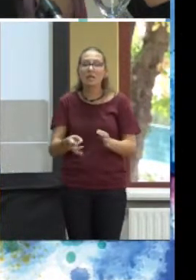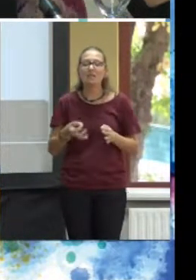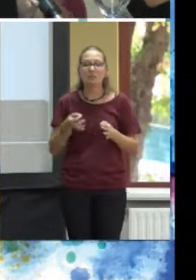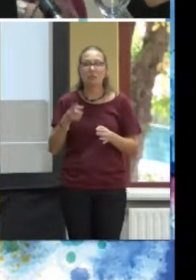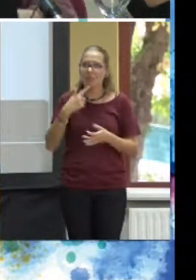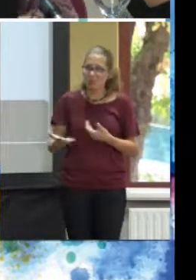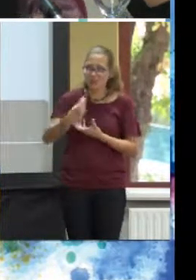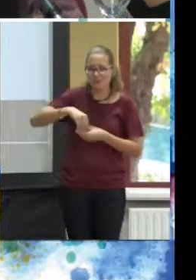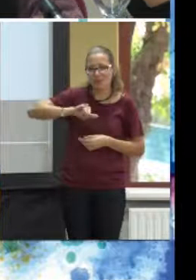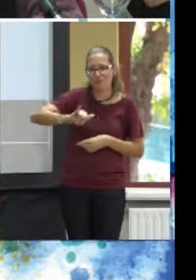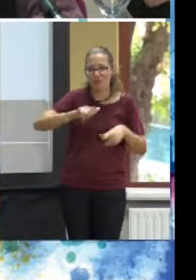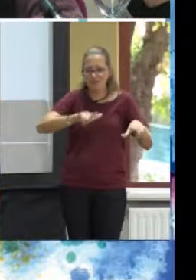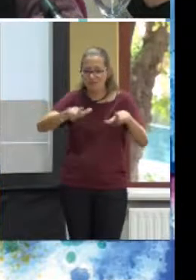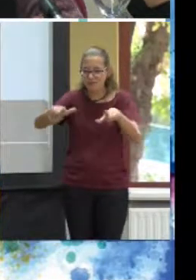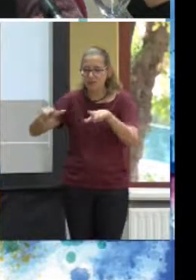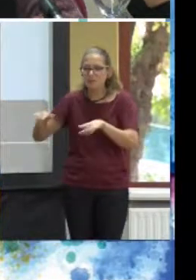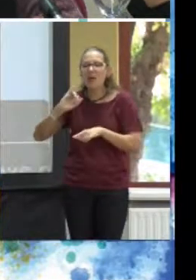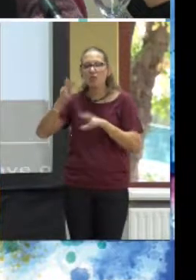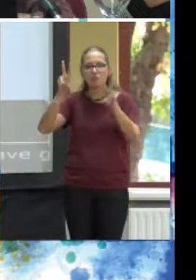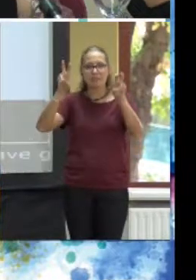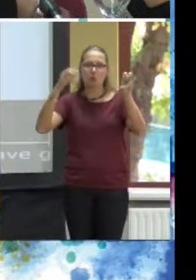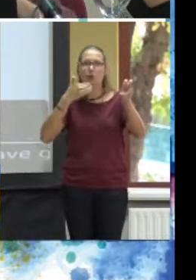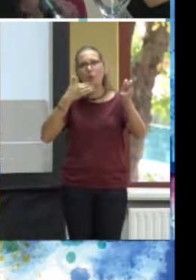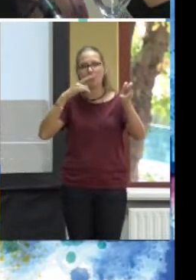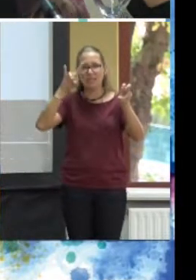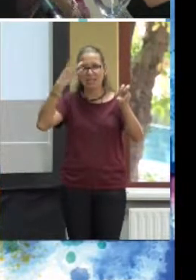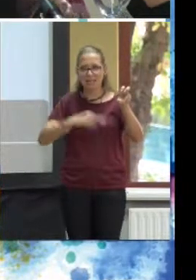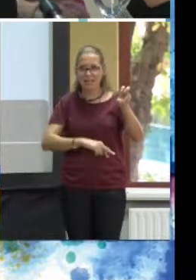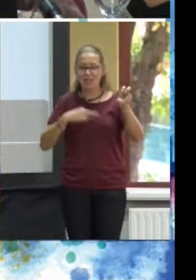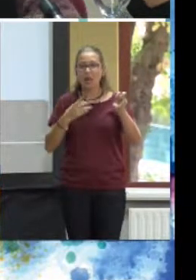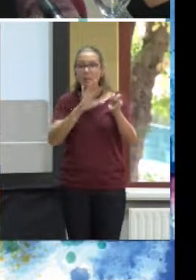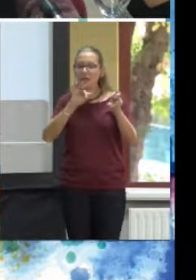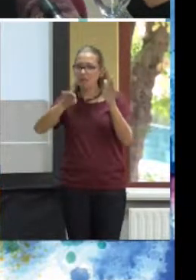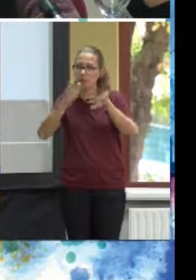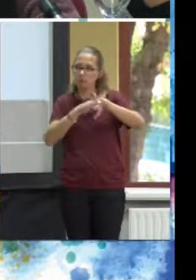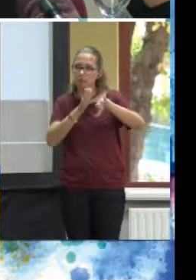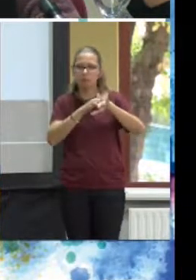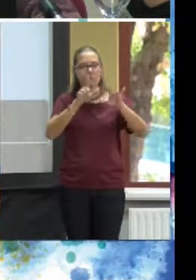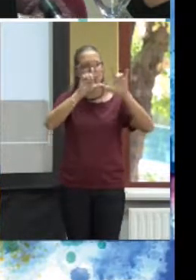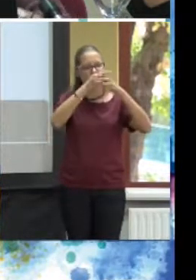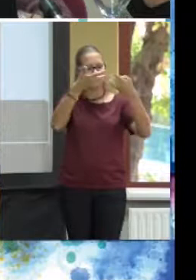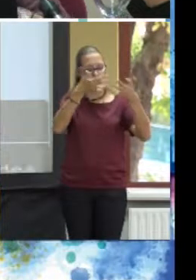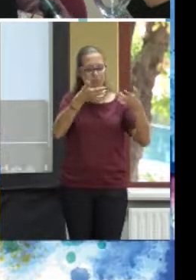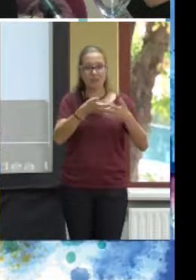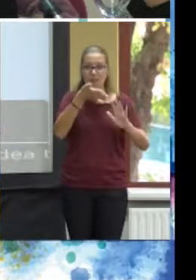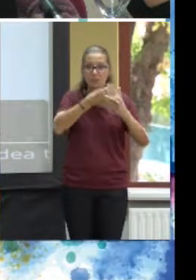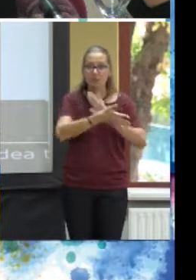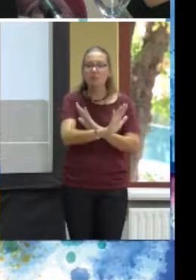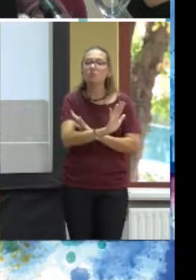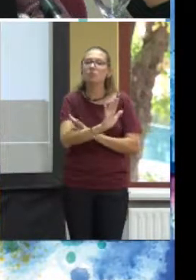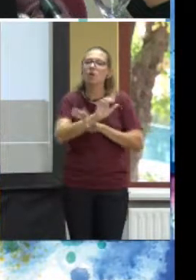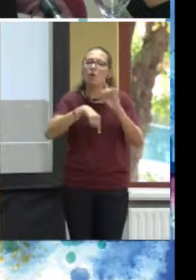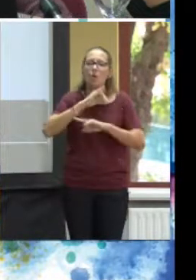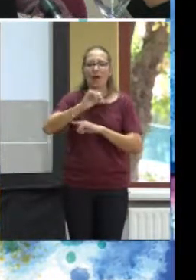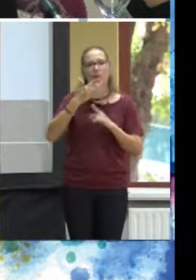title, which is the macro idea, the general idea to be developed, with a text explaining to the left, and then